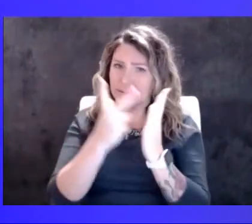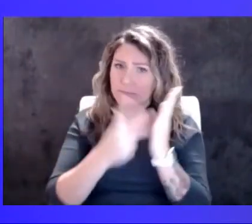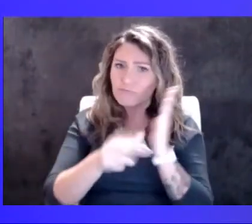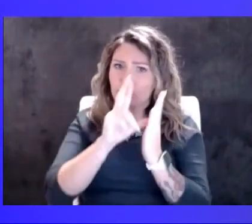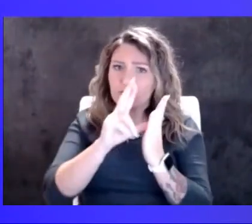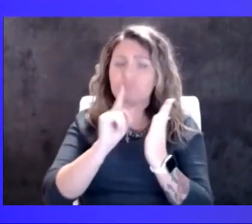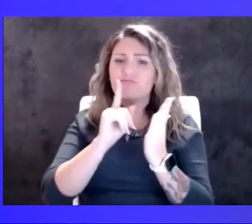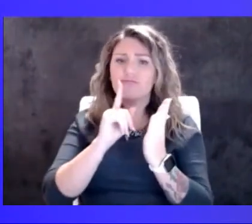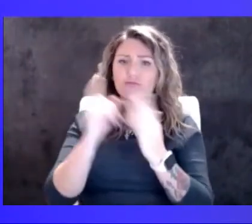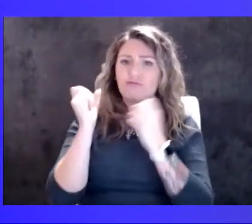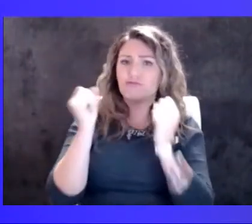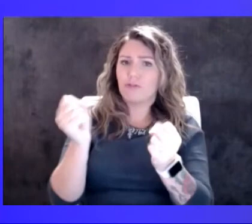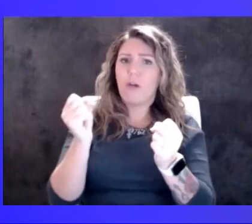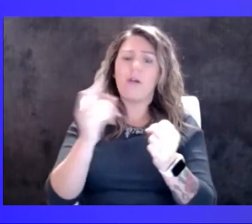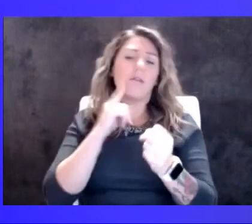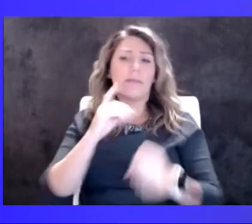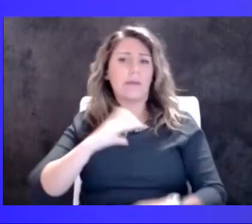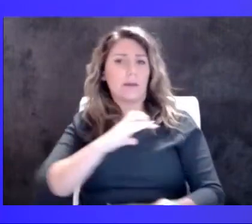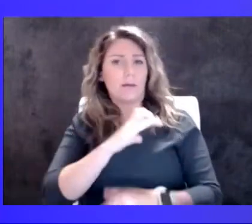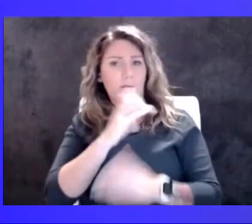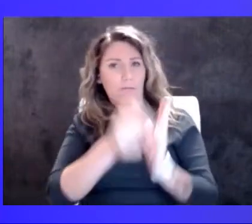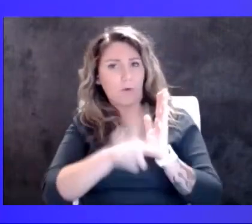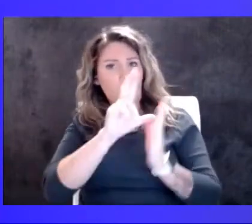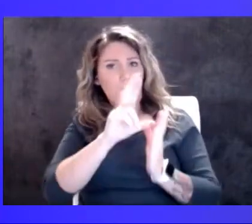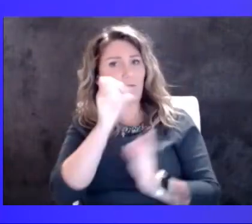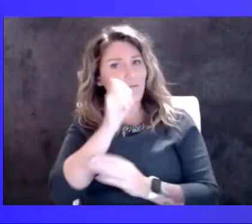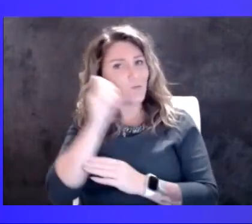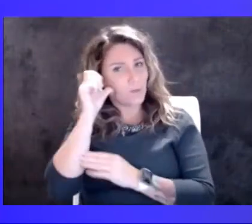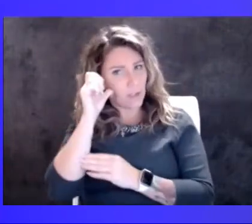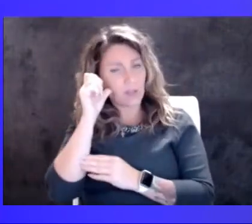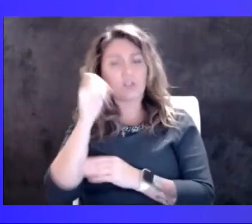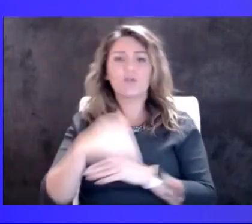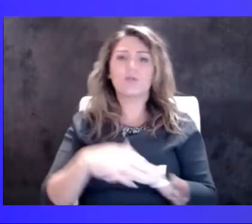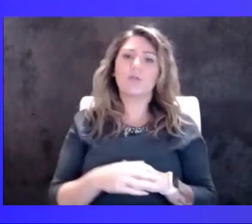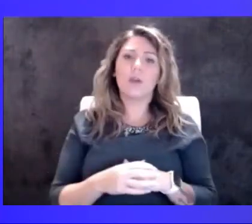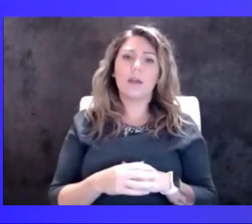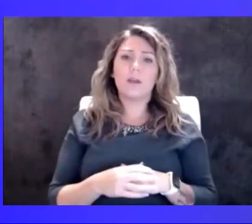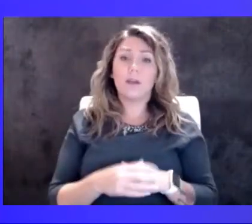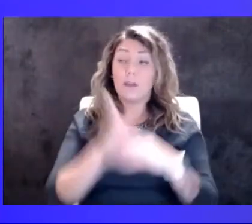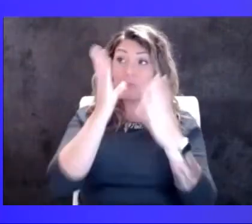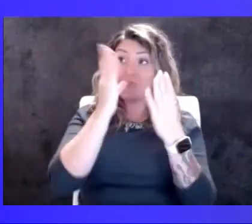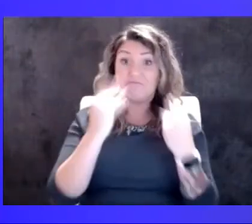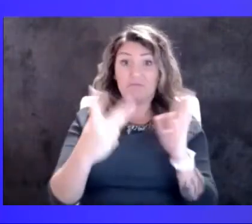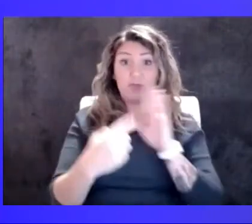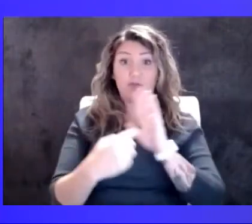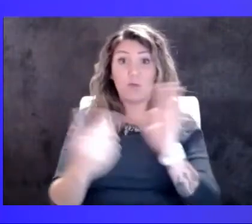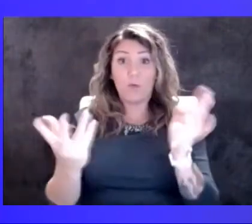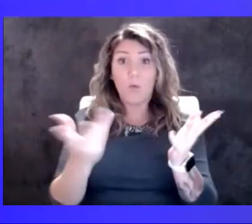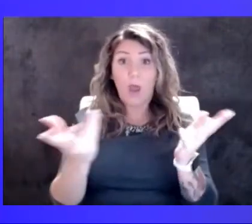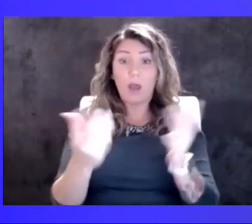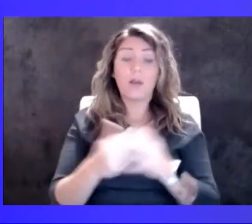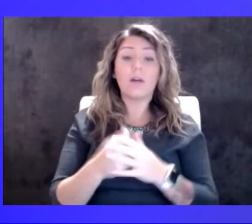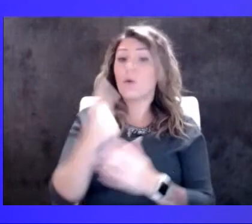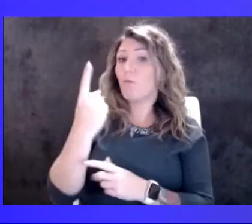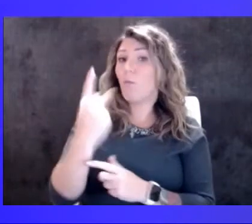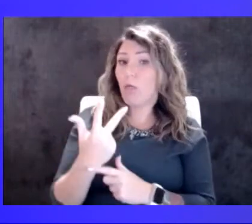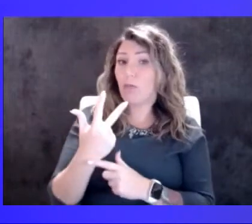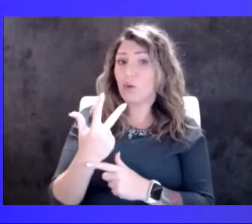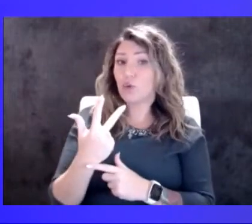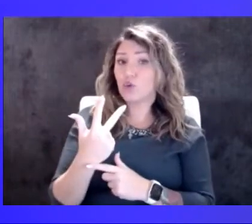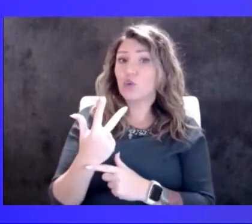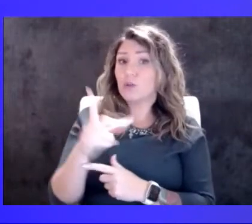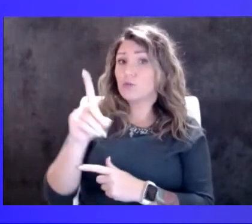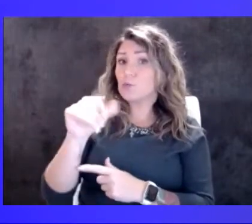The committee reviewed the data yesterday, and the data demonstrates that a 1/3 dose is very effective